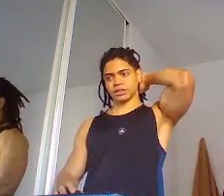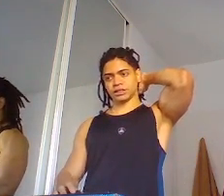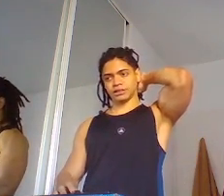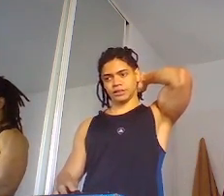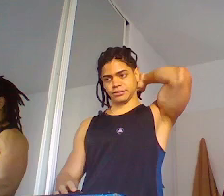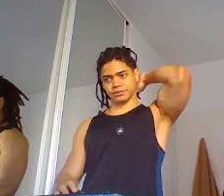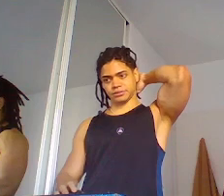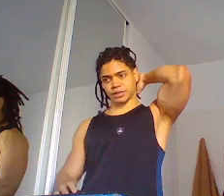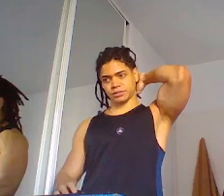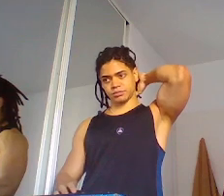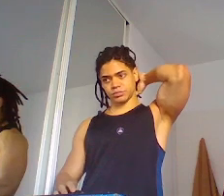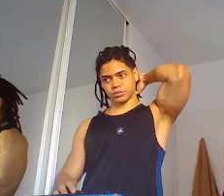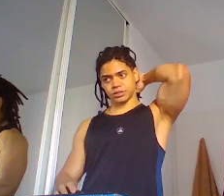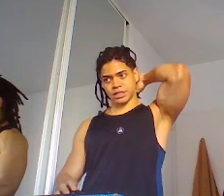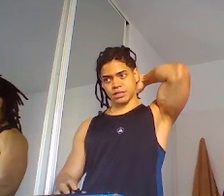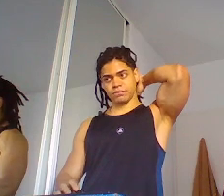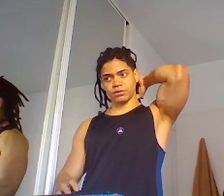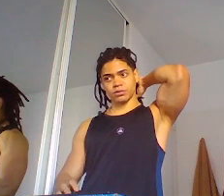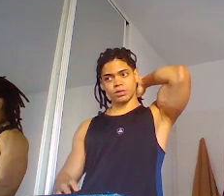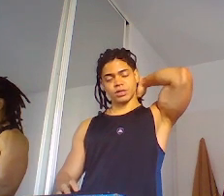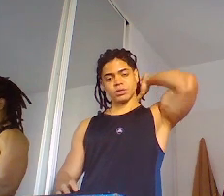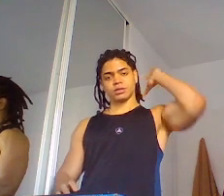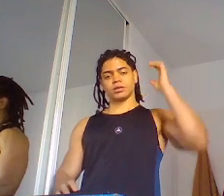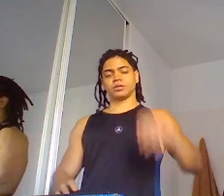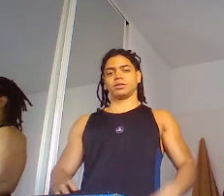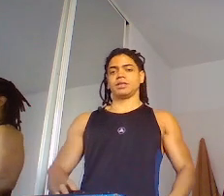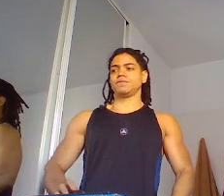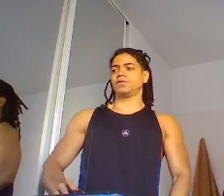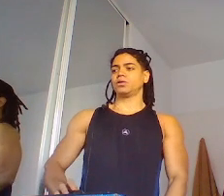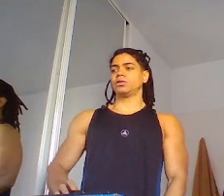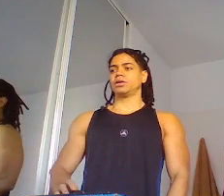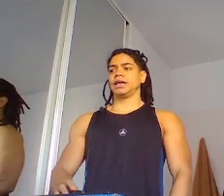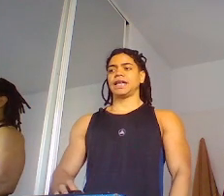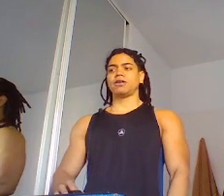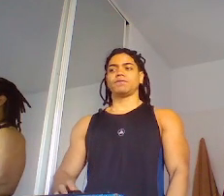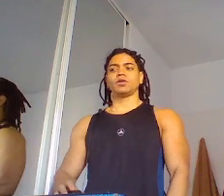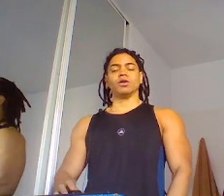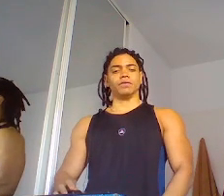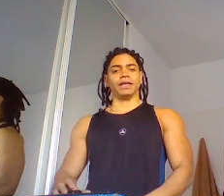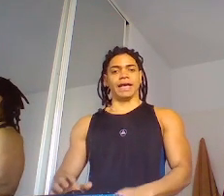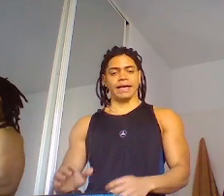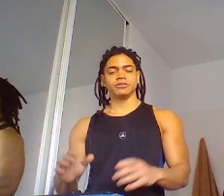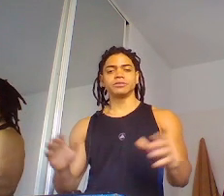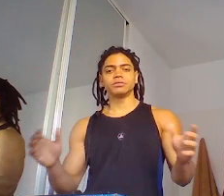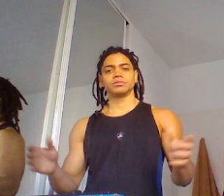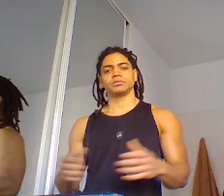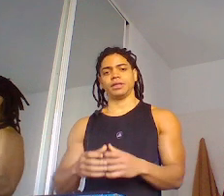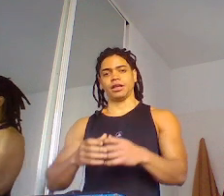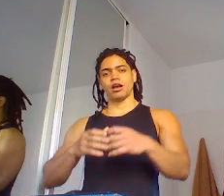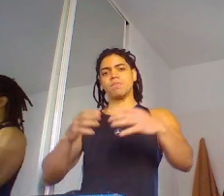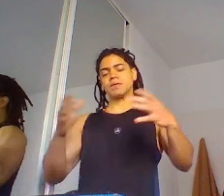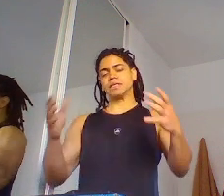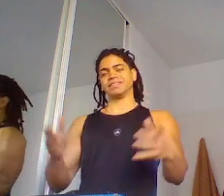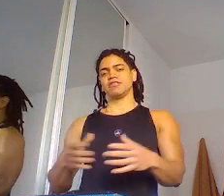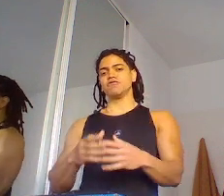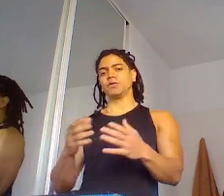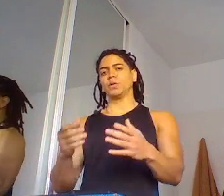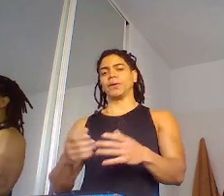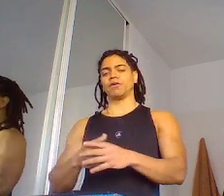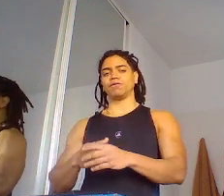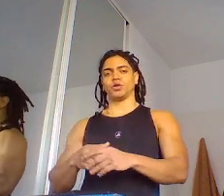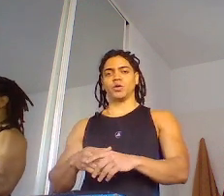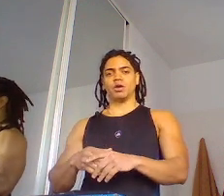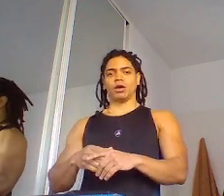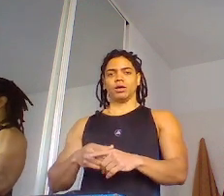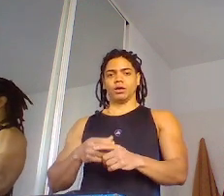Which is this, right? The inflow and outflow of cash. So the company's inflow